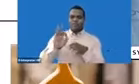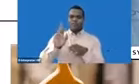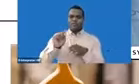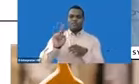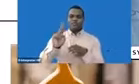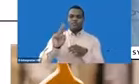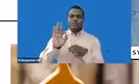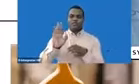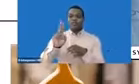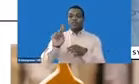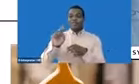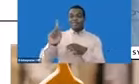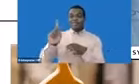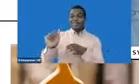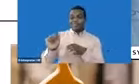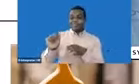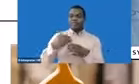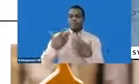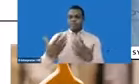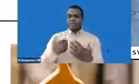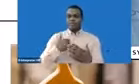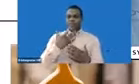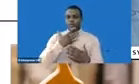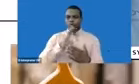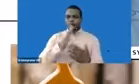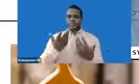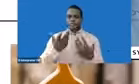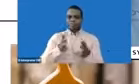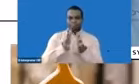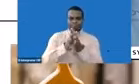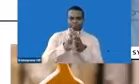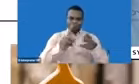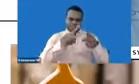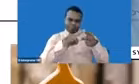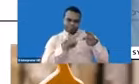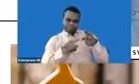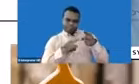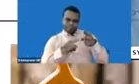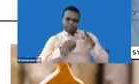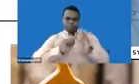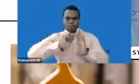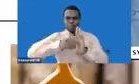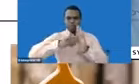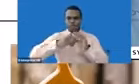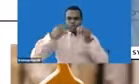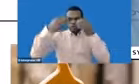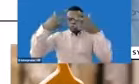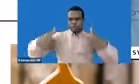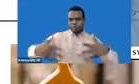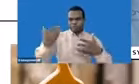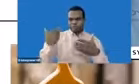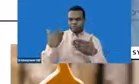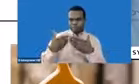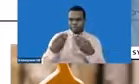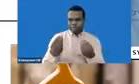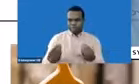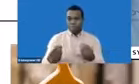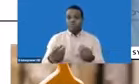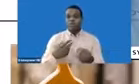shortly, toolkit. And then afterwards, I'll talk a bit about the best practice repository. So these